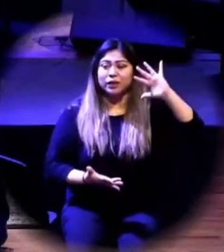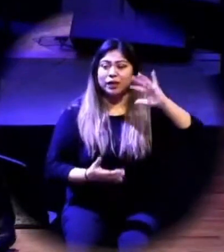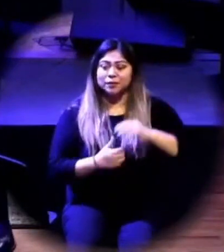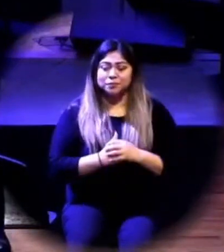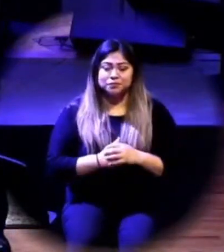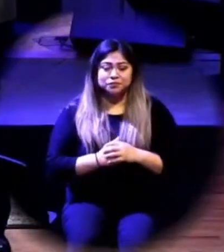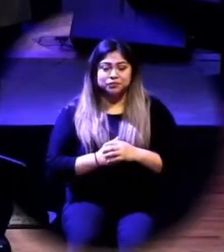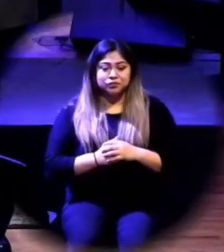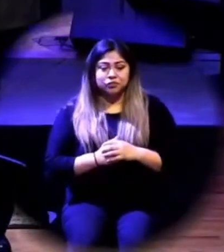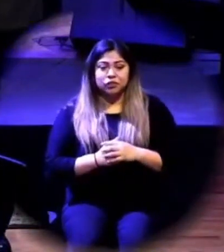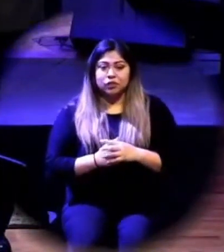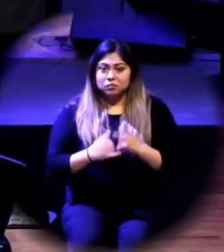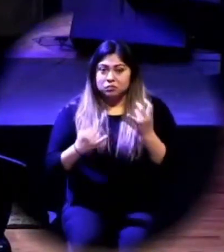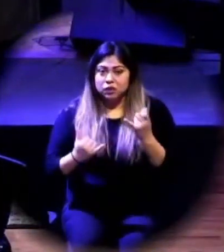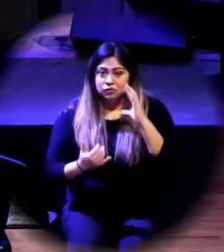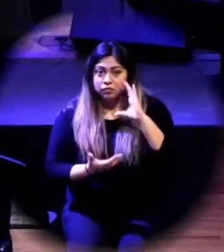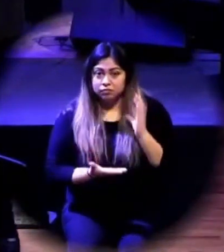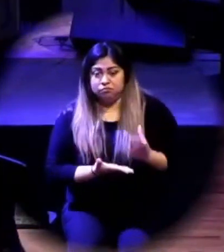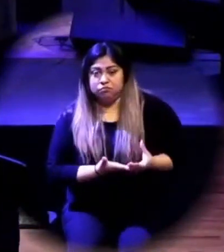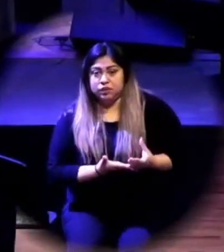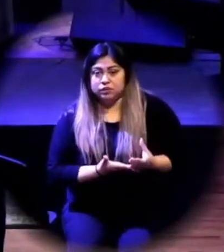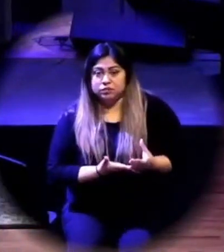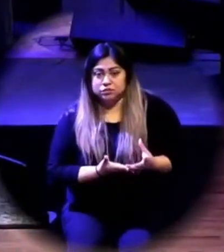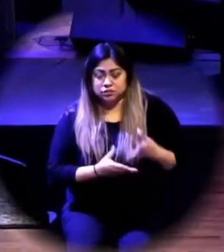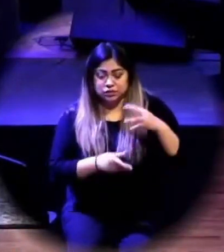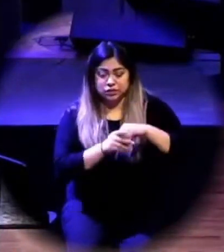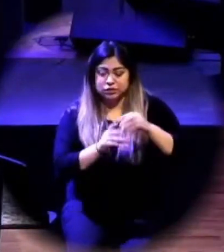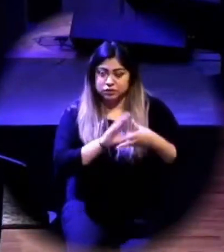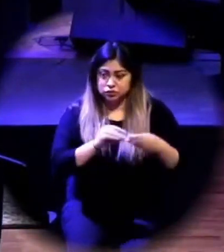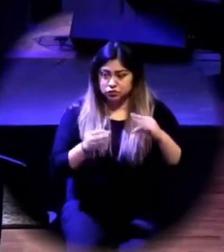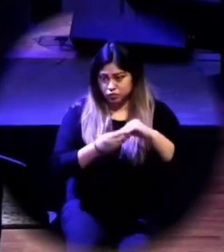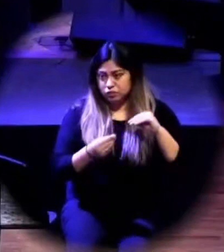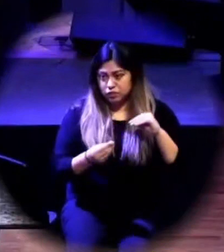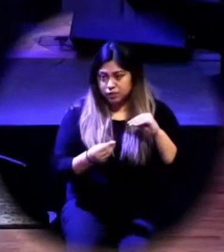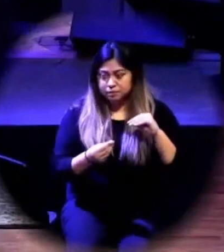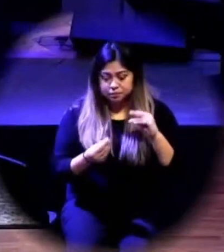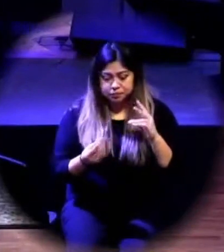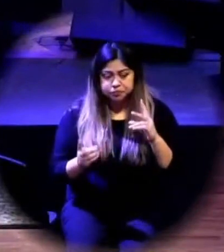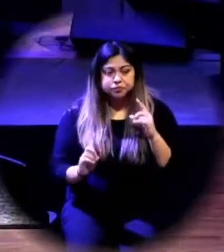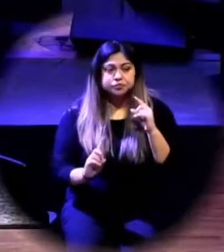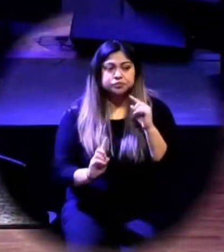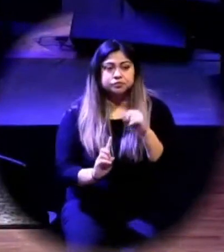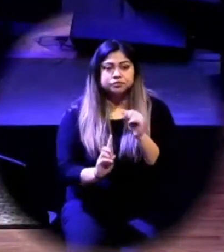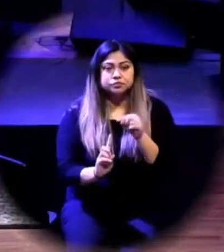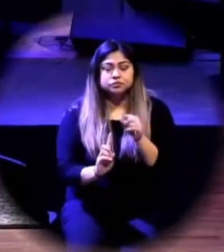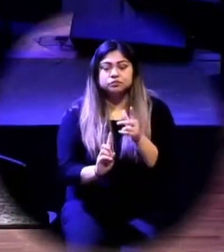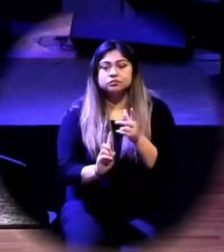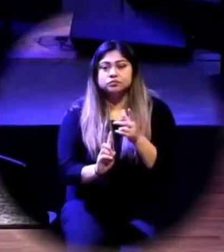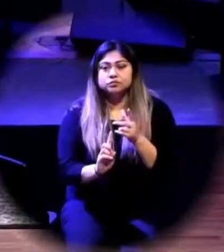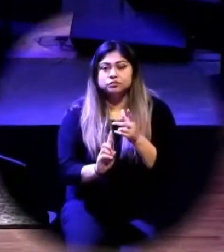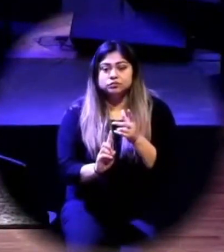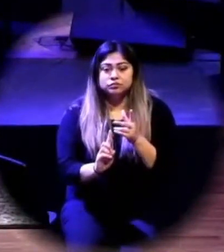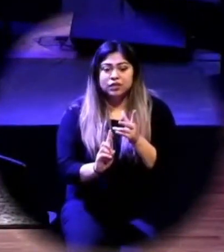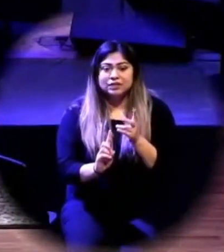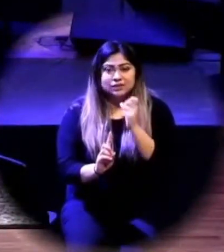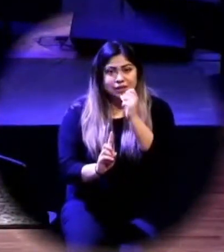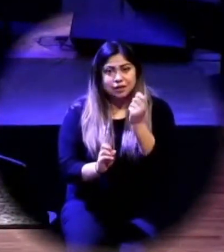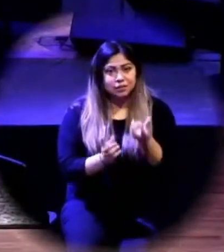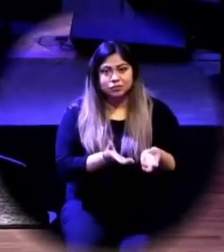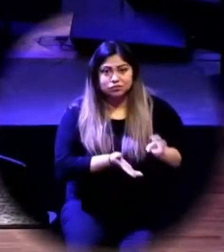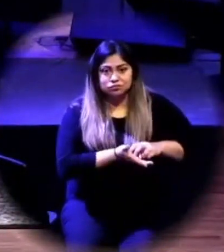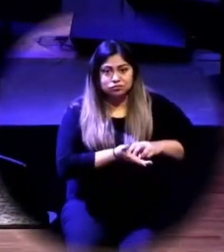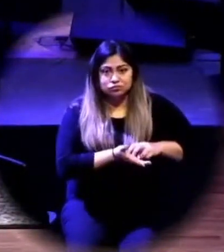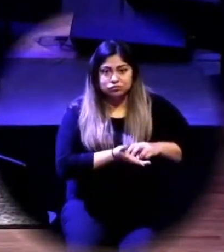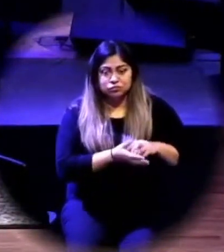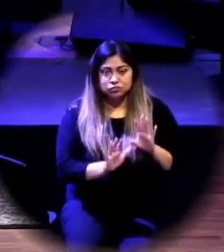right? Because we know here that the story tells us not a story of resurrection. We sometimes mistakenly think that, but of